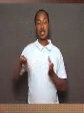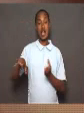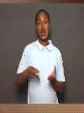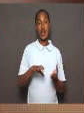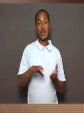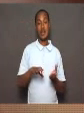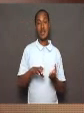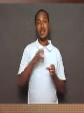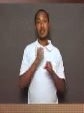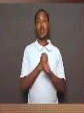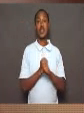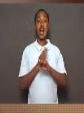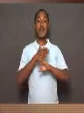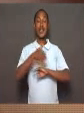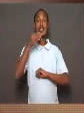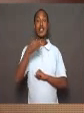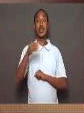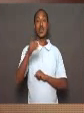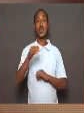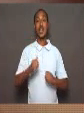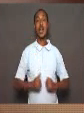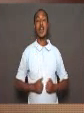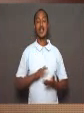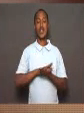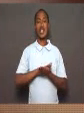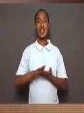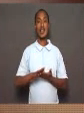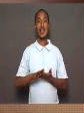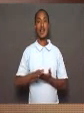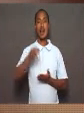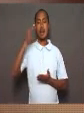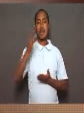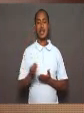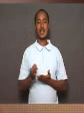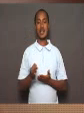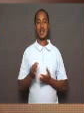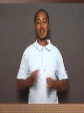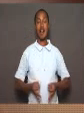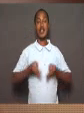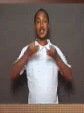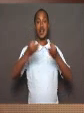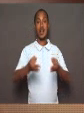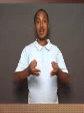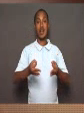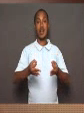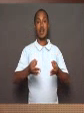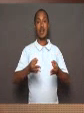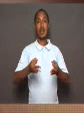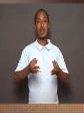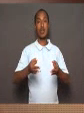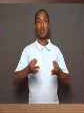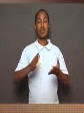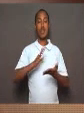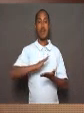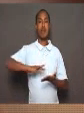produced after the solution has been filtered must then be transferred to an evaporating